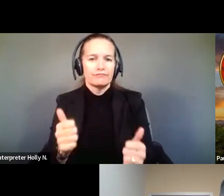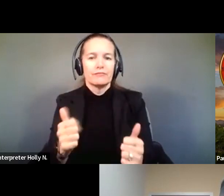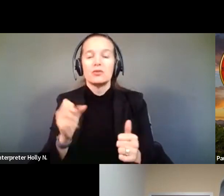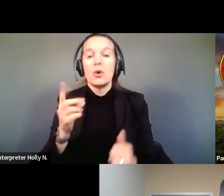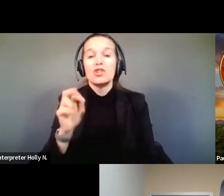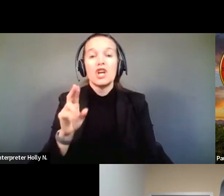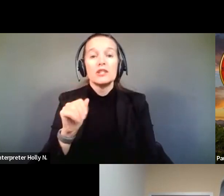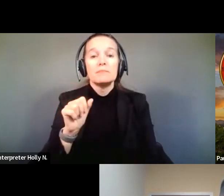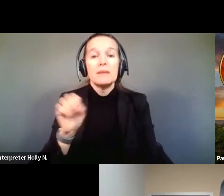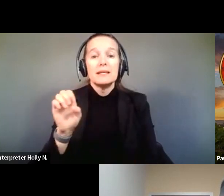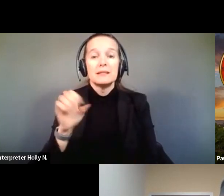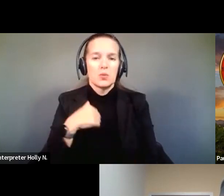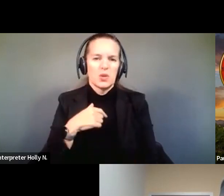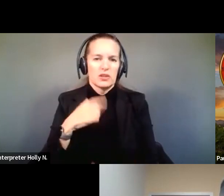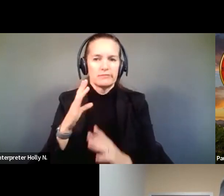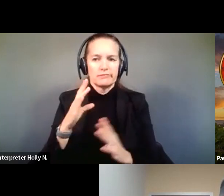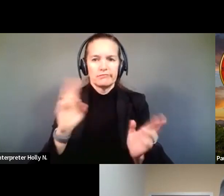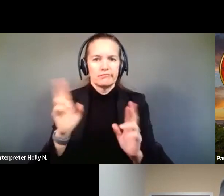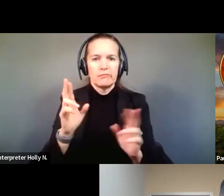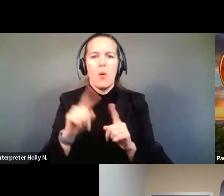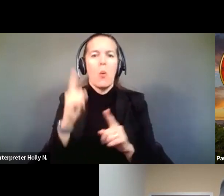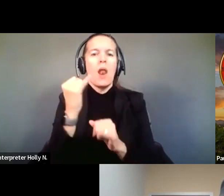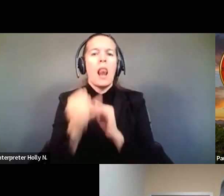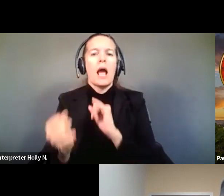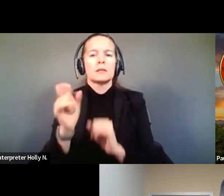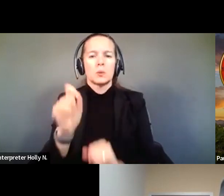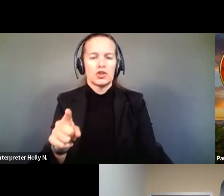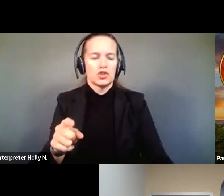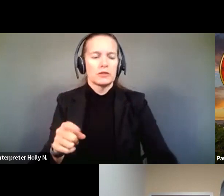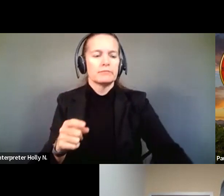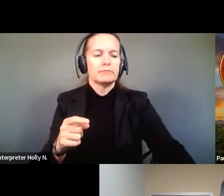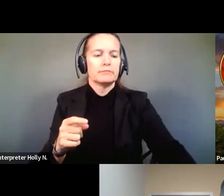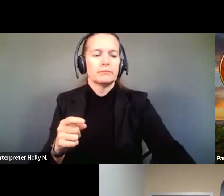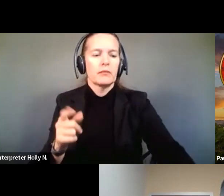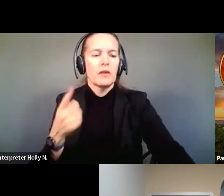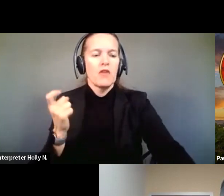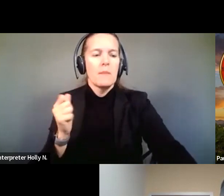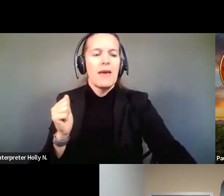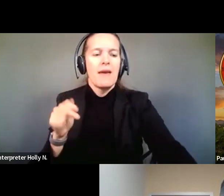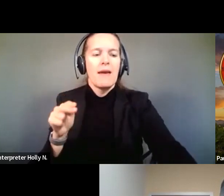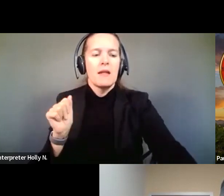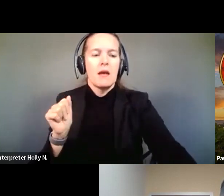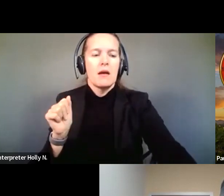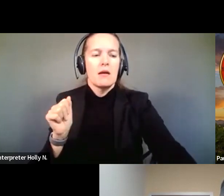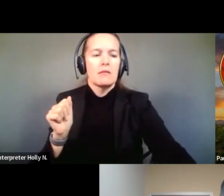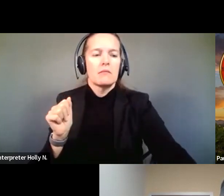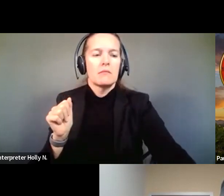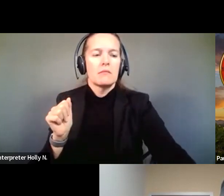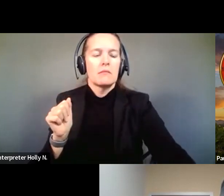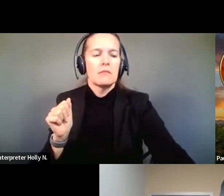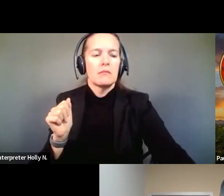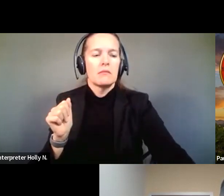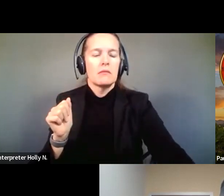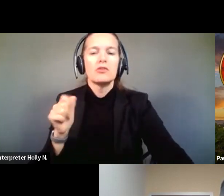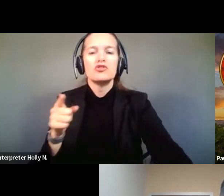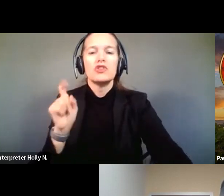top of the hour, but I have one last question I'm going to pose to you, and it comes from Anna from our viewing audience. She